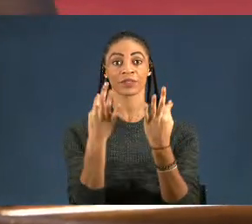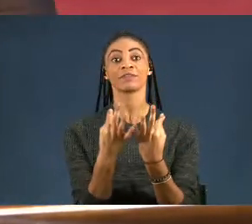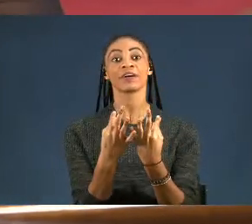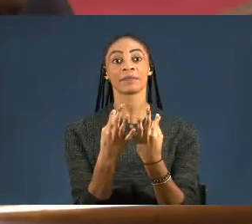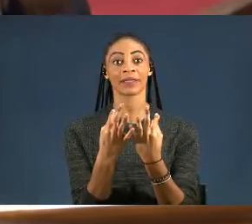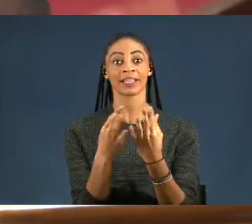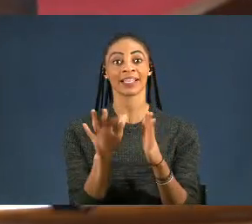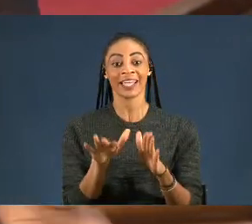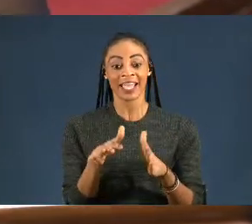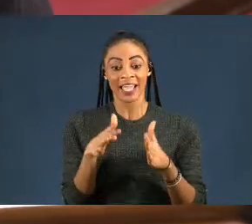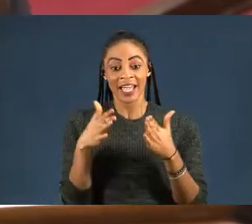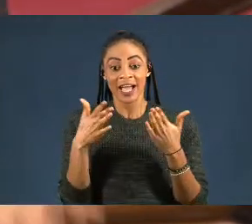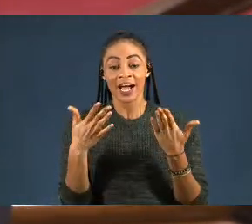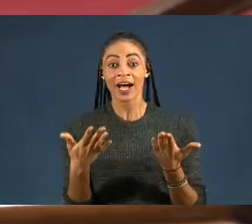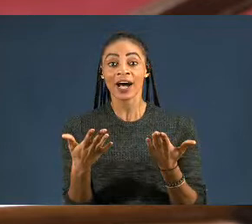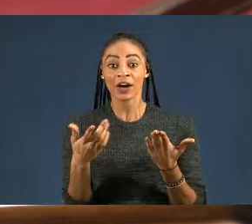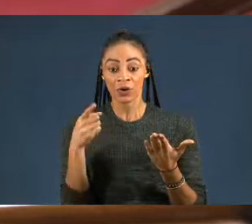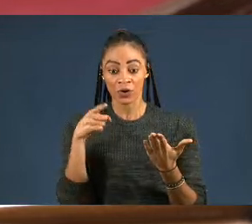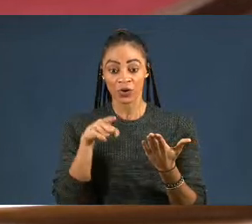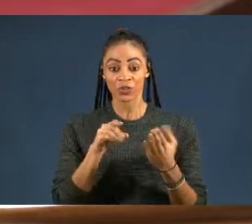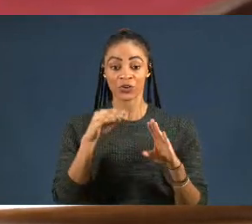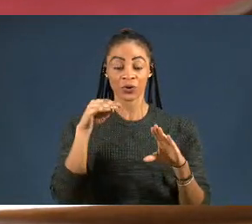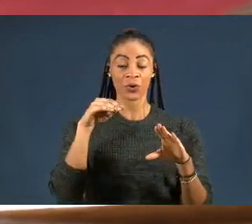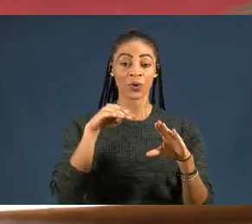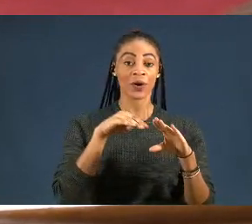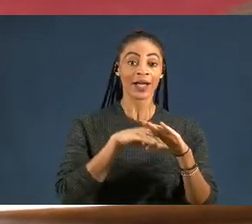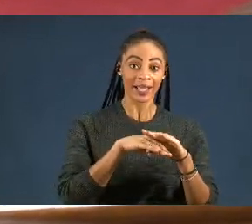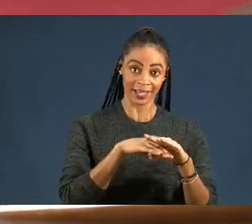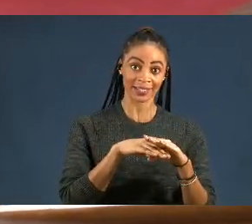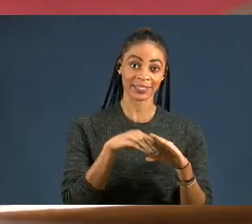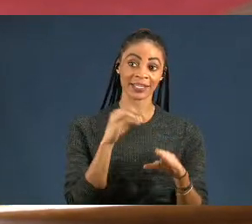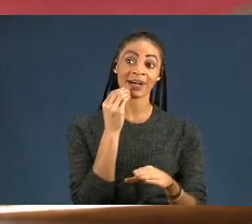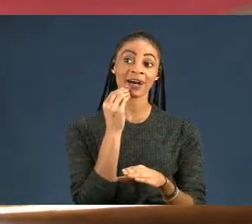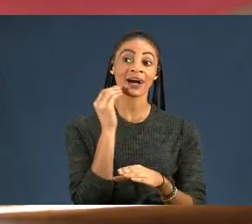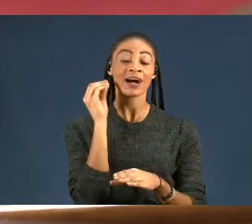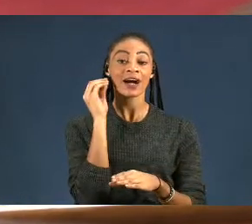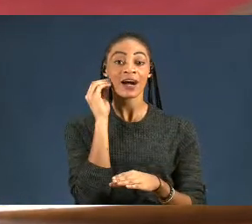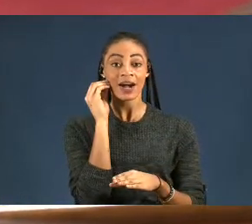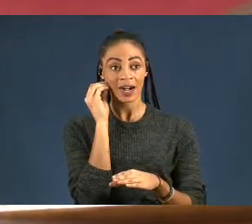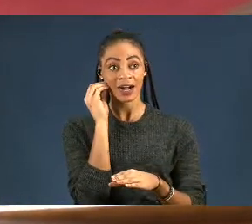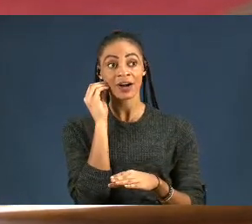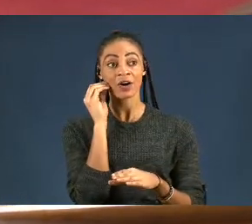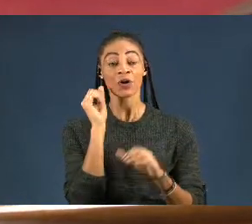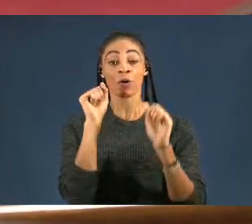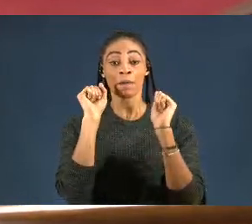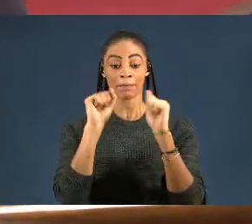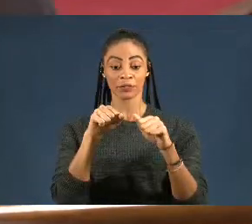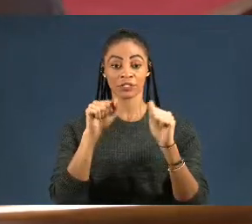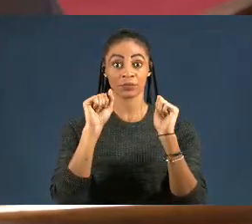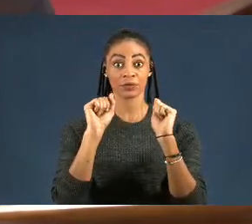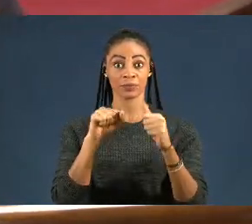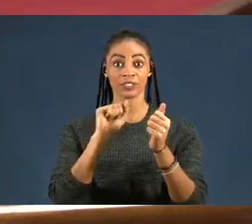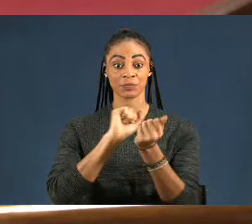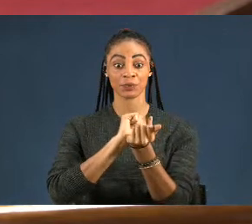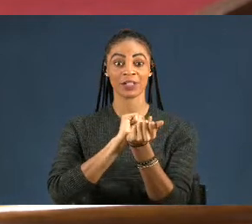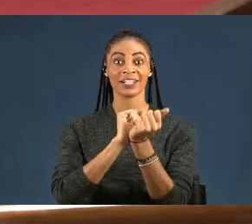How you enter your home, and I'm just going to give you practical things. How you enter your house can change the whole